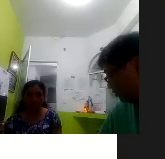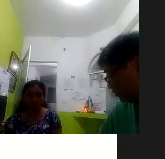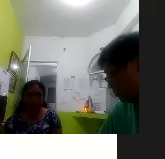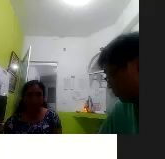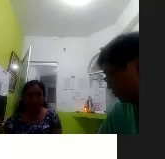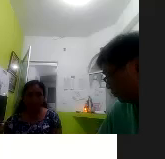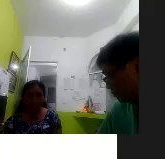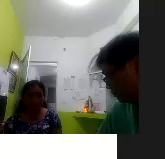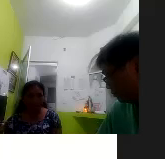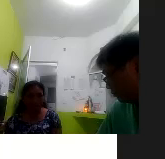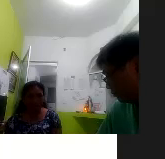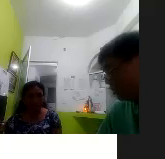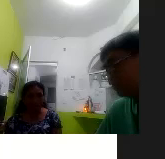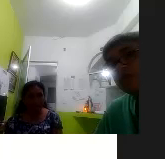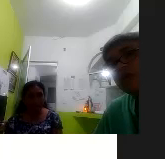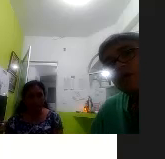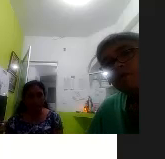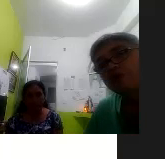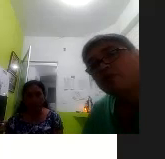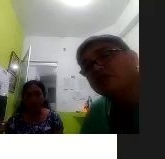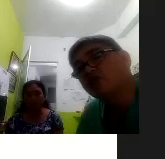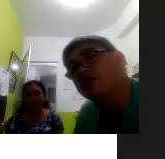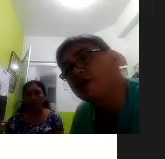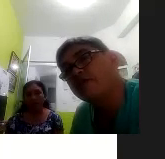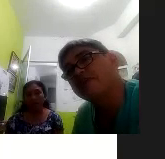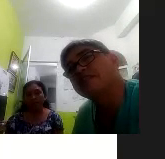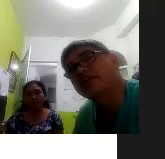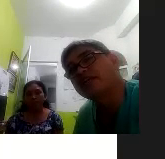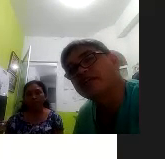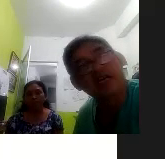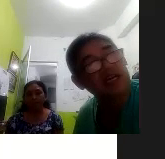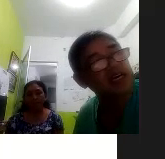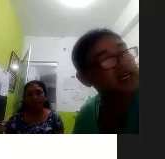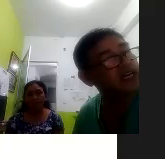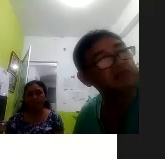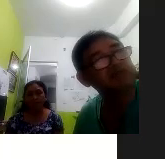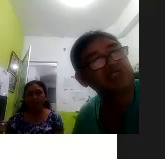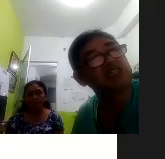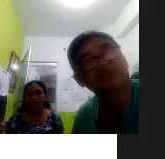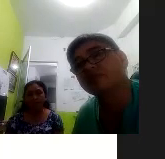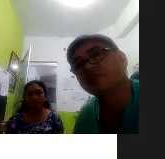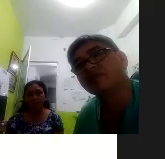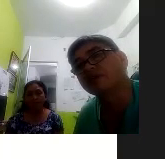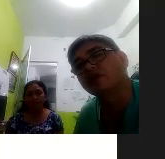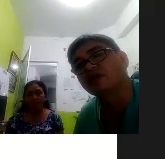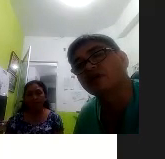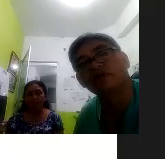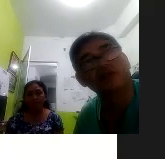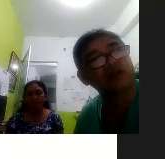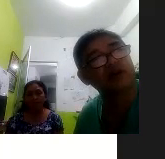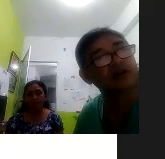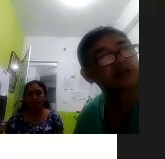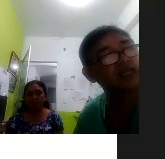físico? Es un problema físico. Probably it's just a physical symptoms,